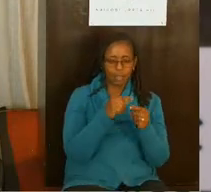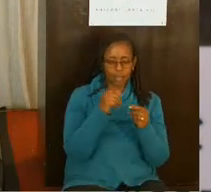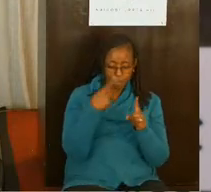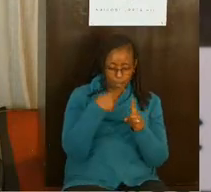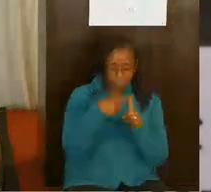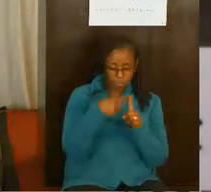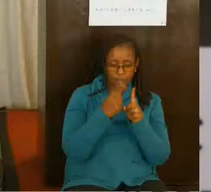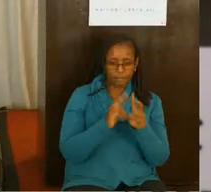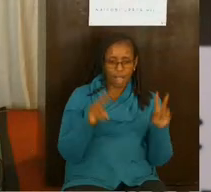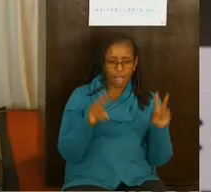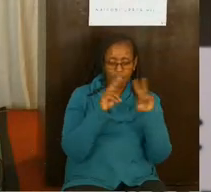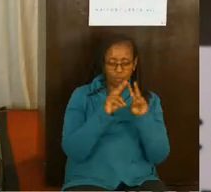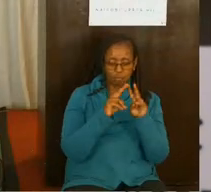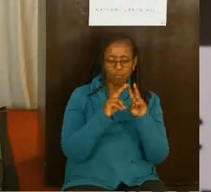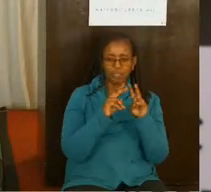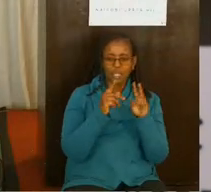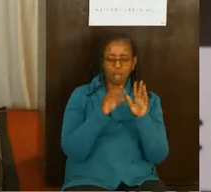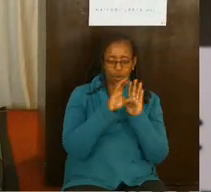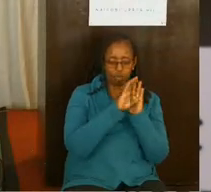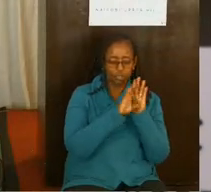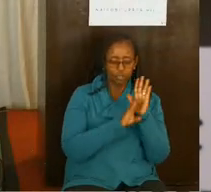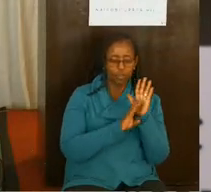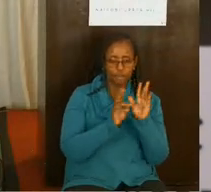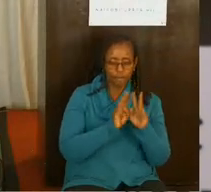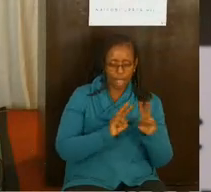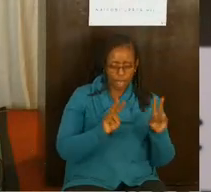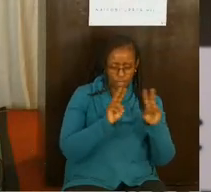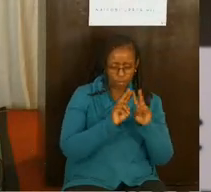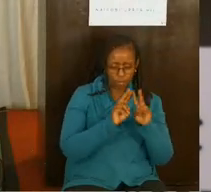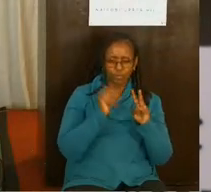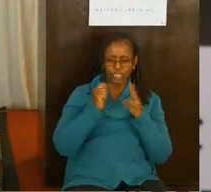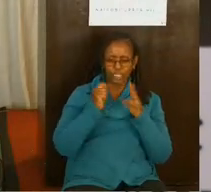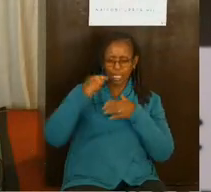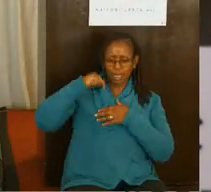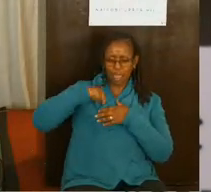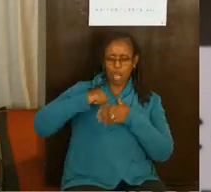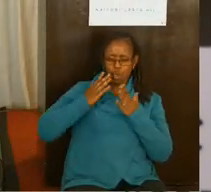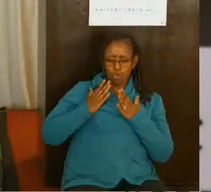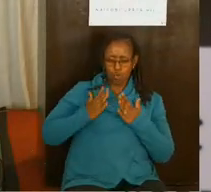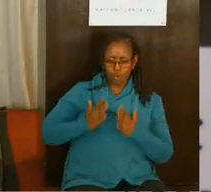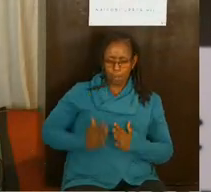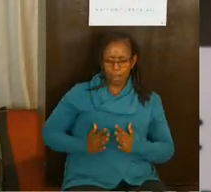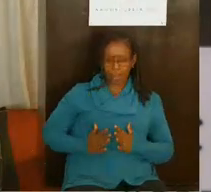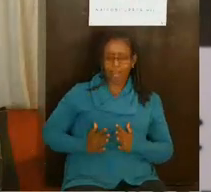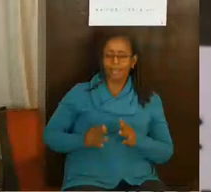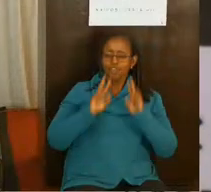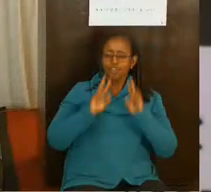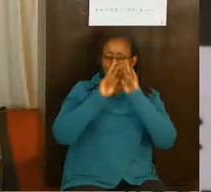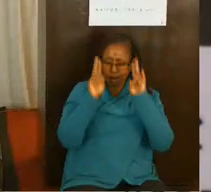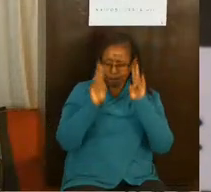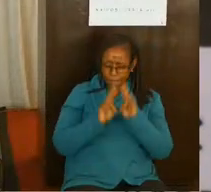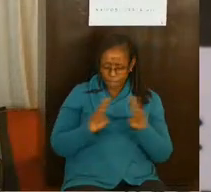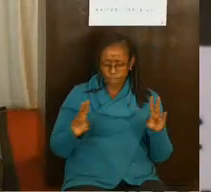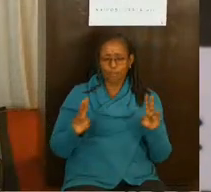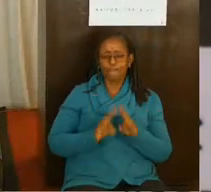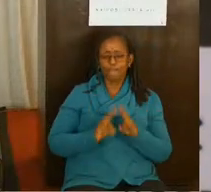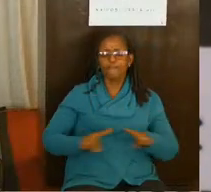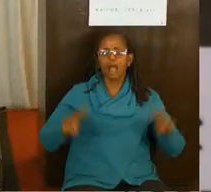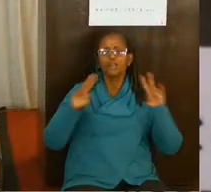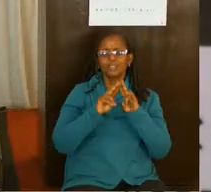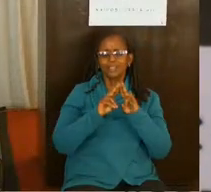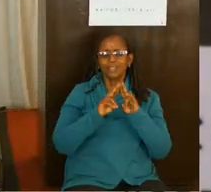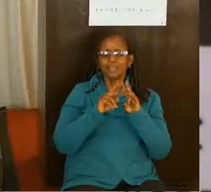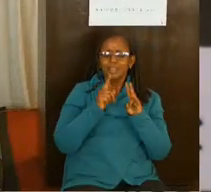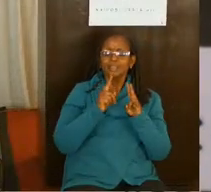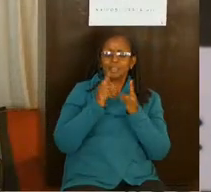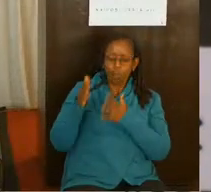values are constitutional values which are humanistic they're Universal values they're the yardstick with which